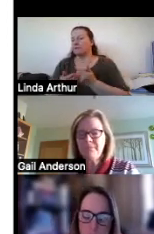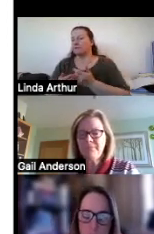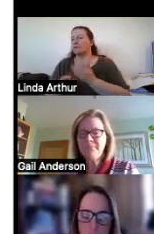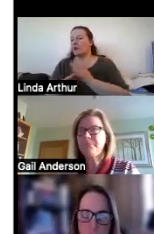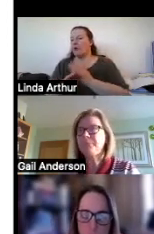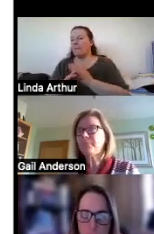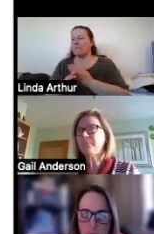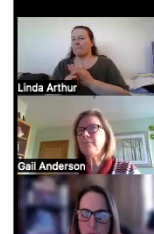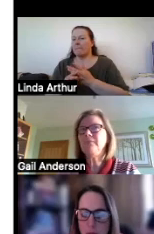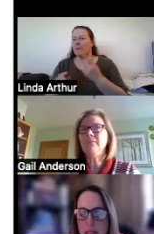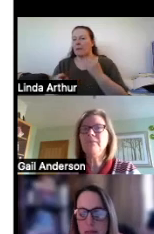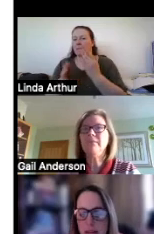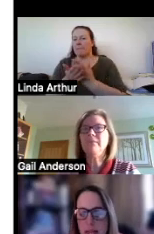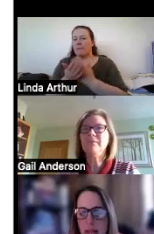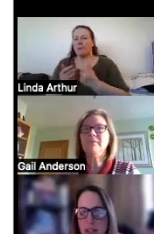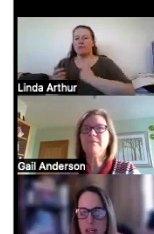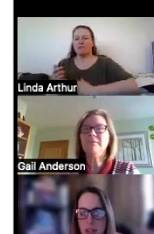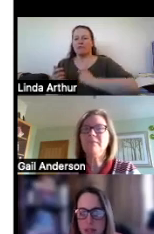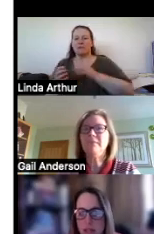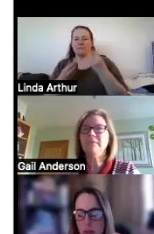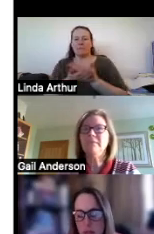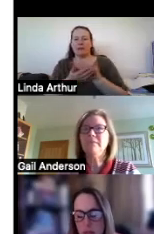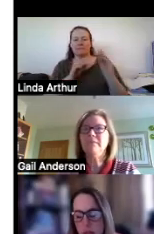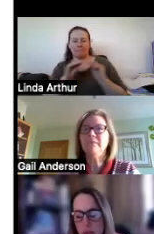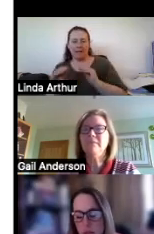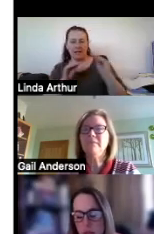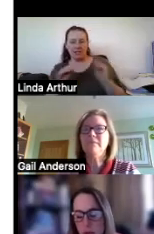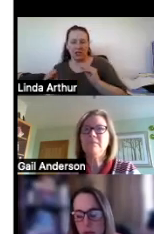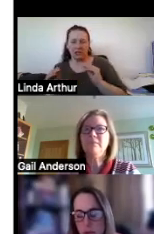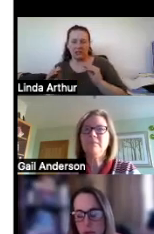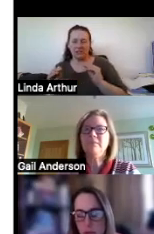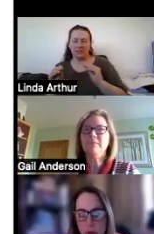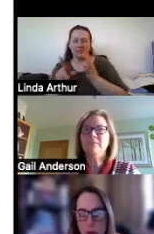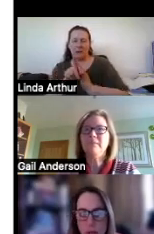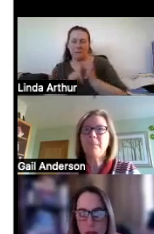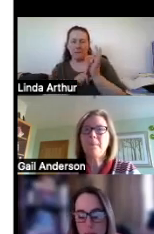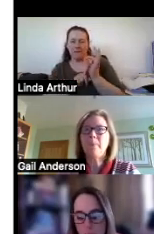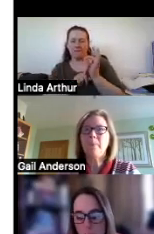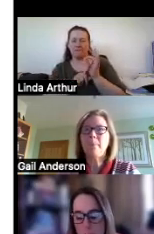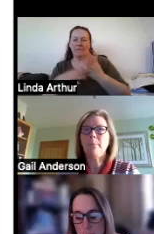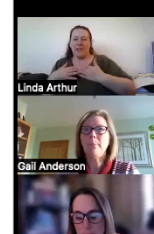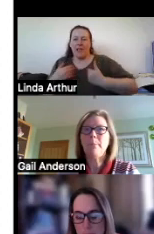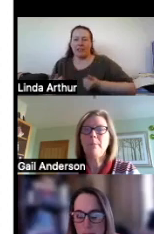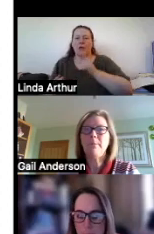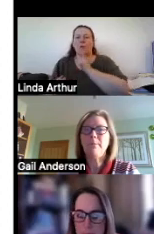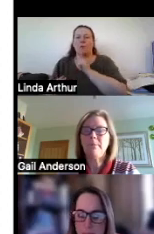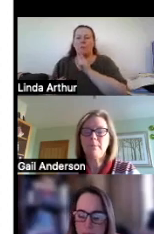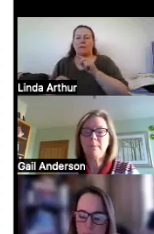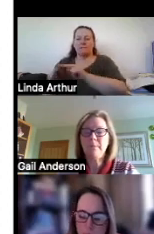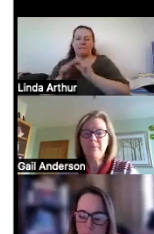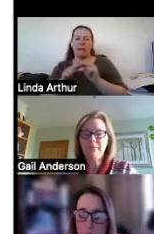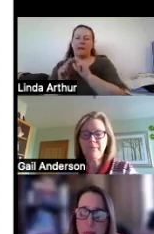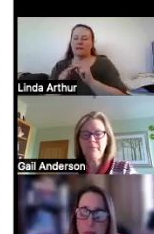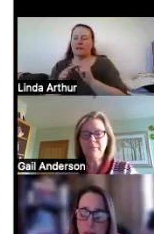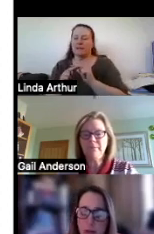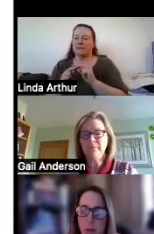an important component of our role is providing education to help improve the overall health of women and their families.